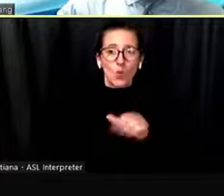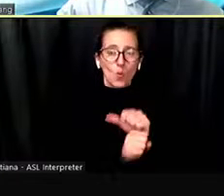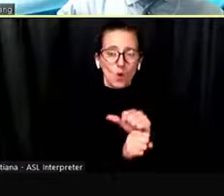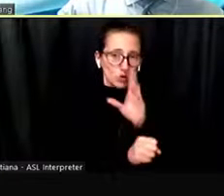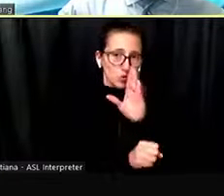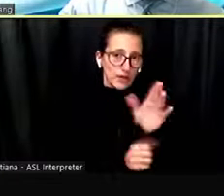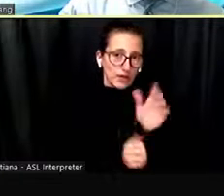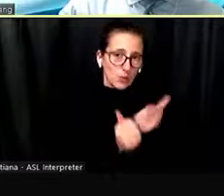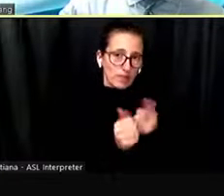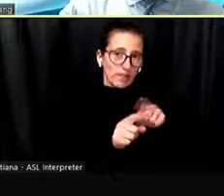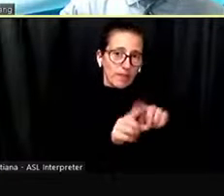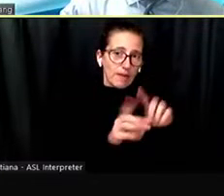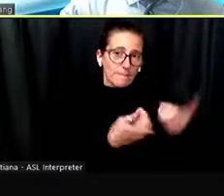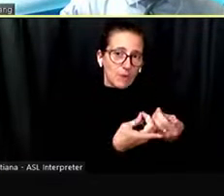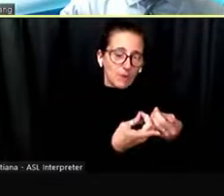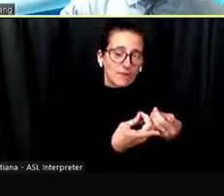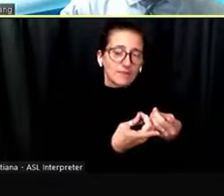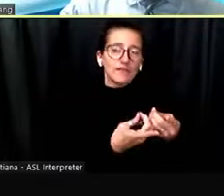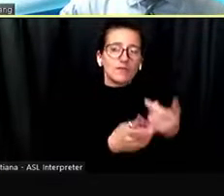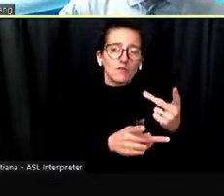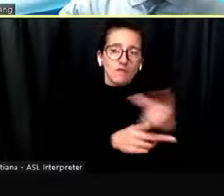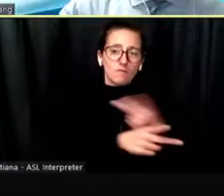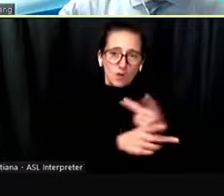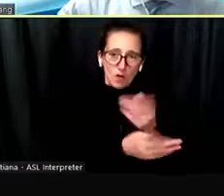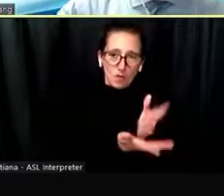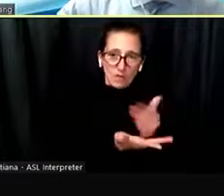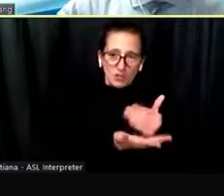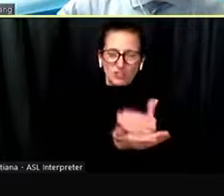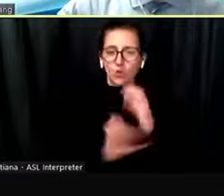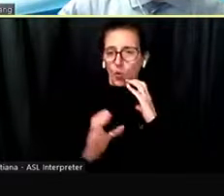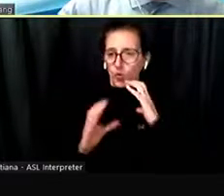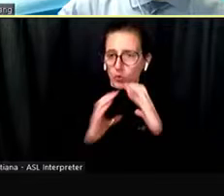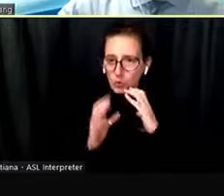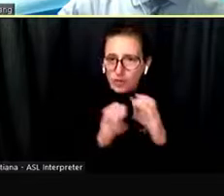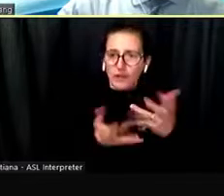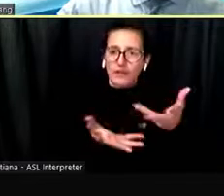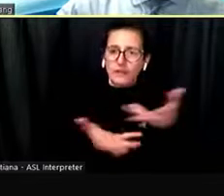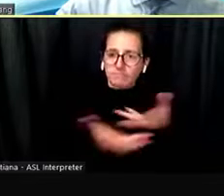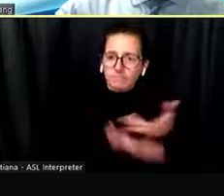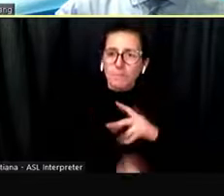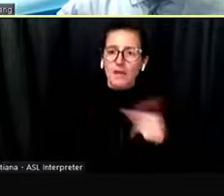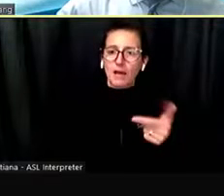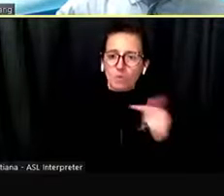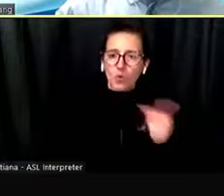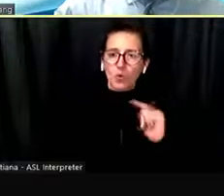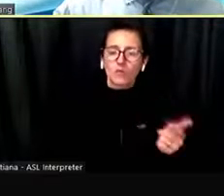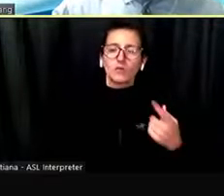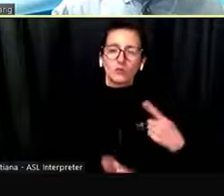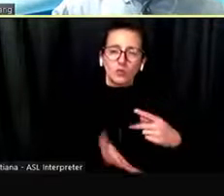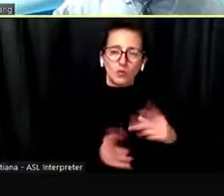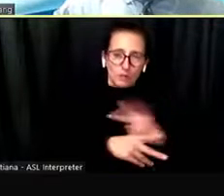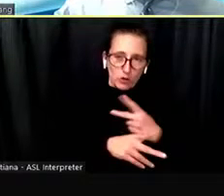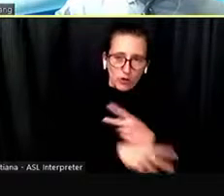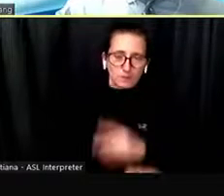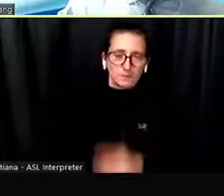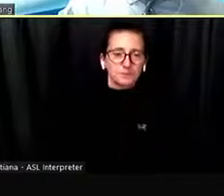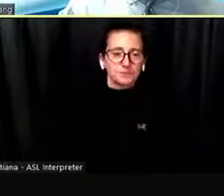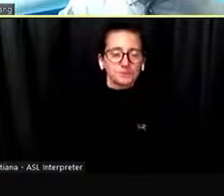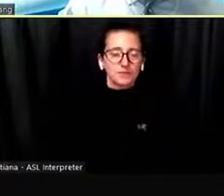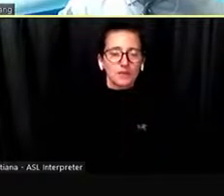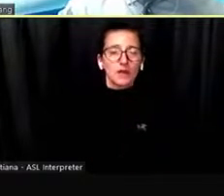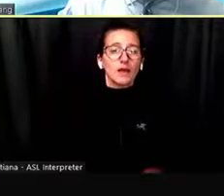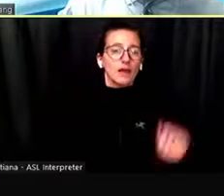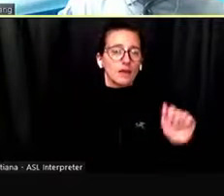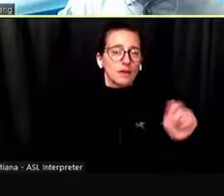of communications going in between it as well. And then going into April 2021, that is where we get